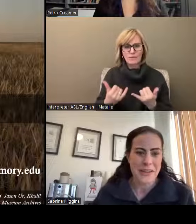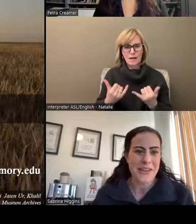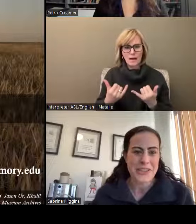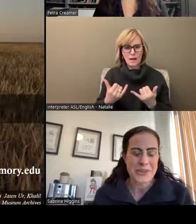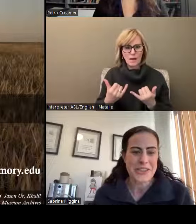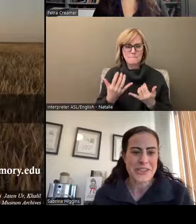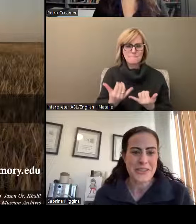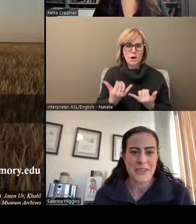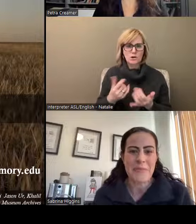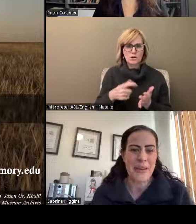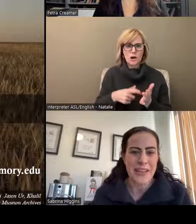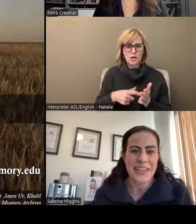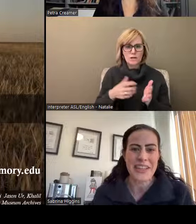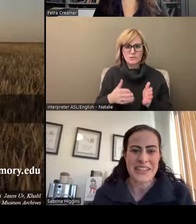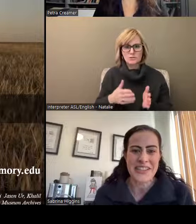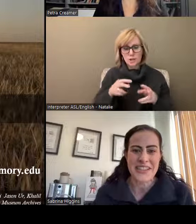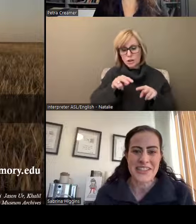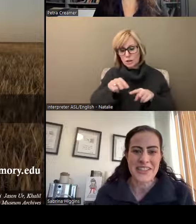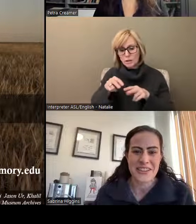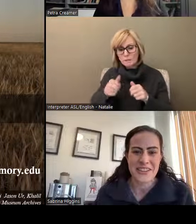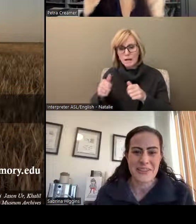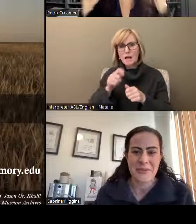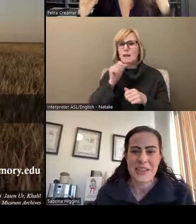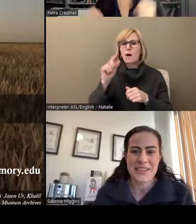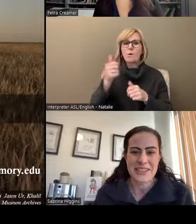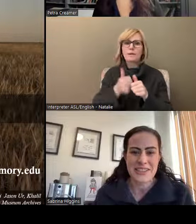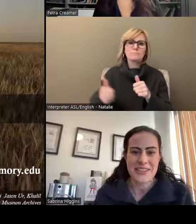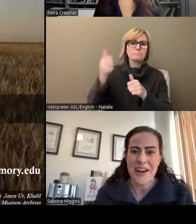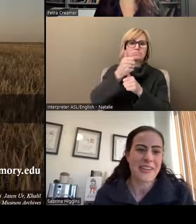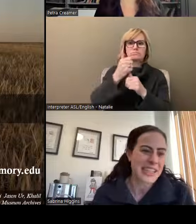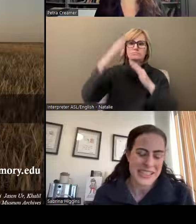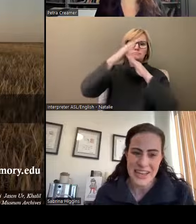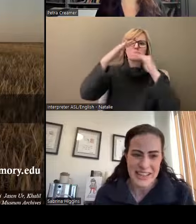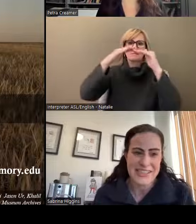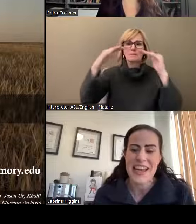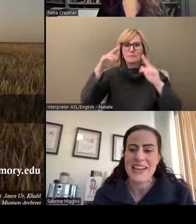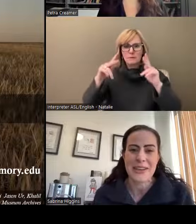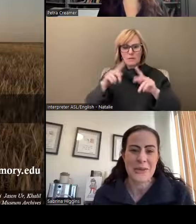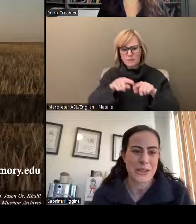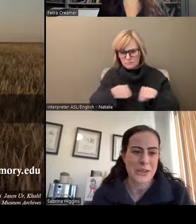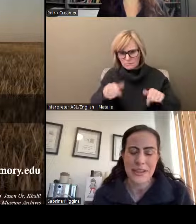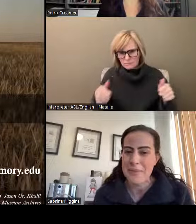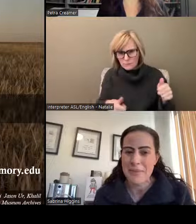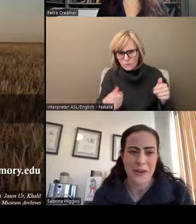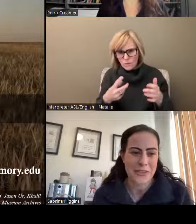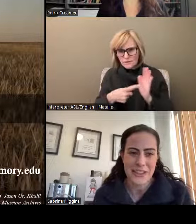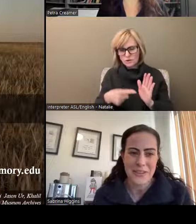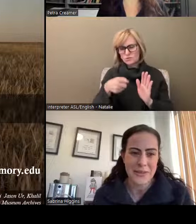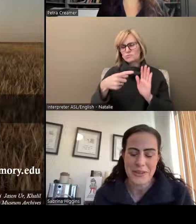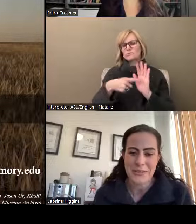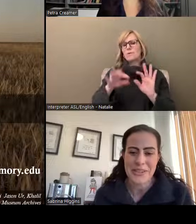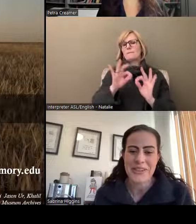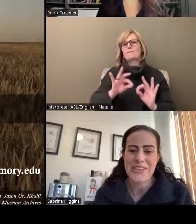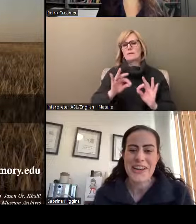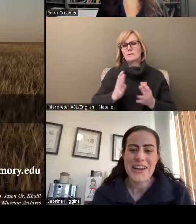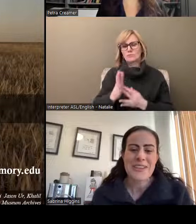modern archaeologists, which is looking beyond the elites and into, you know, what non-elites can tell us. And I think you illustrated that perfectly through